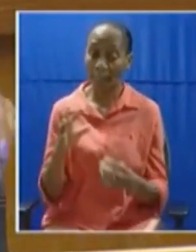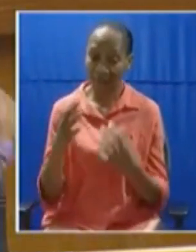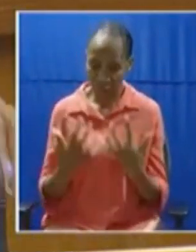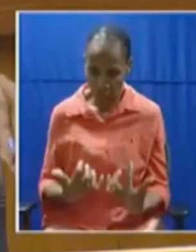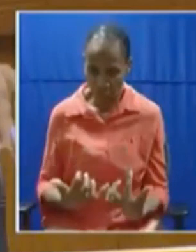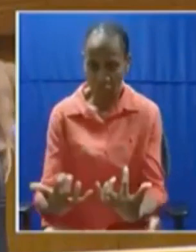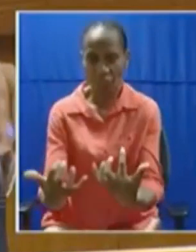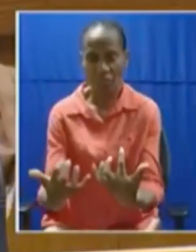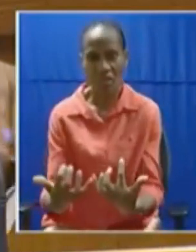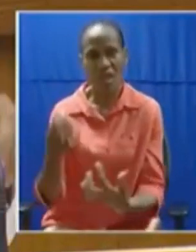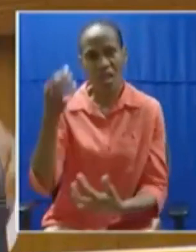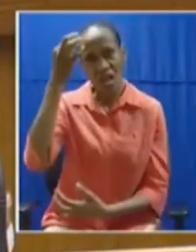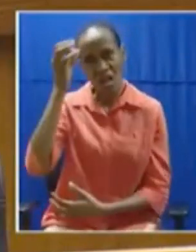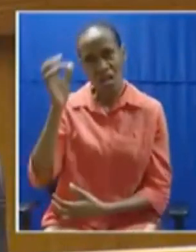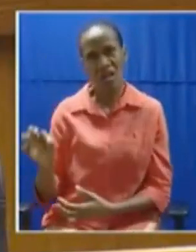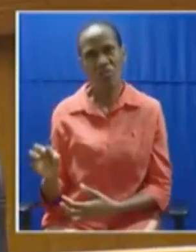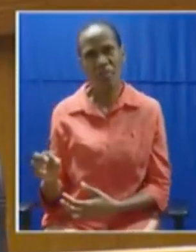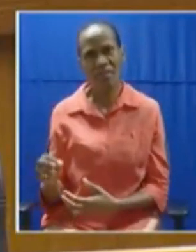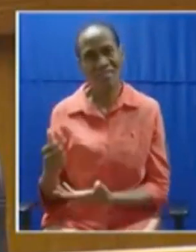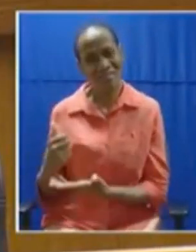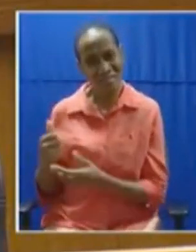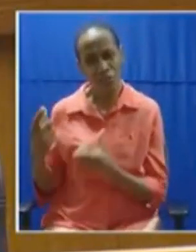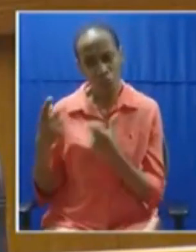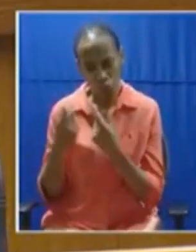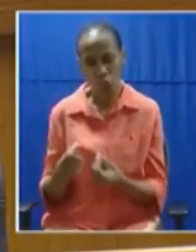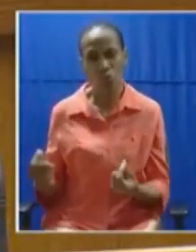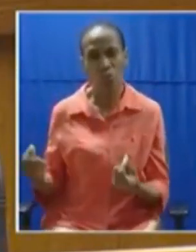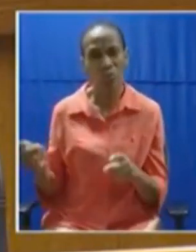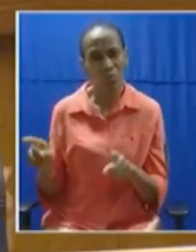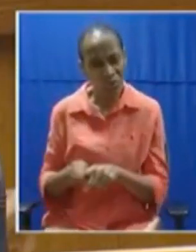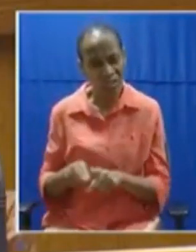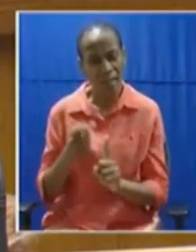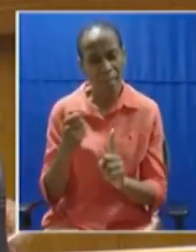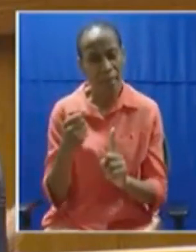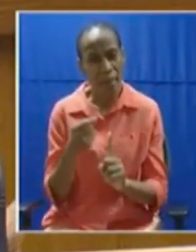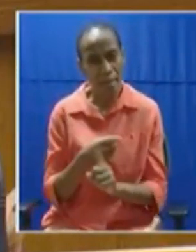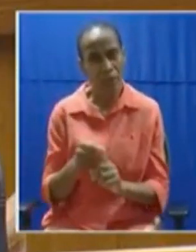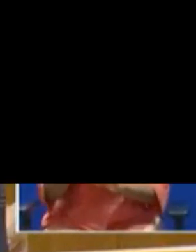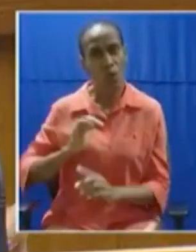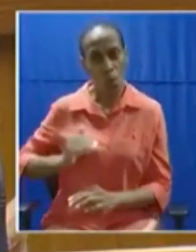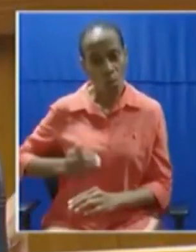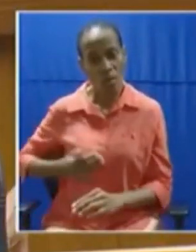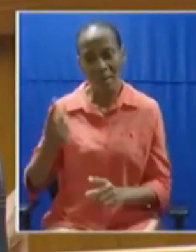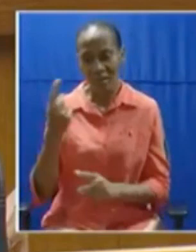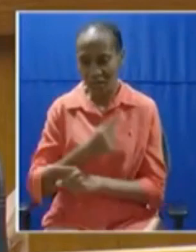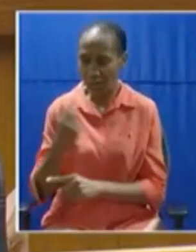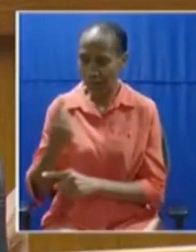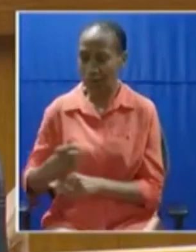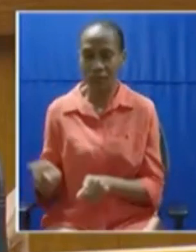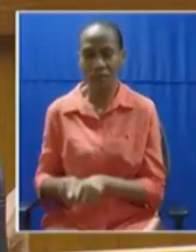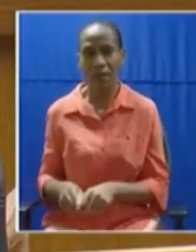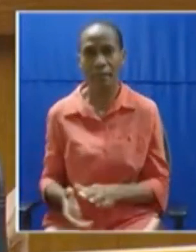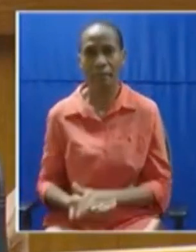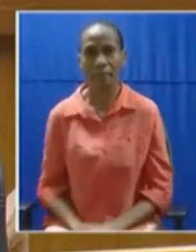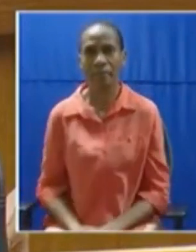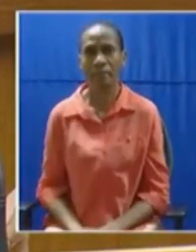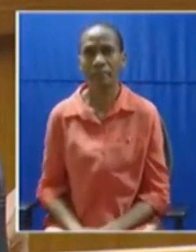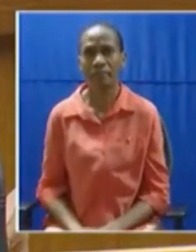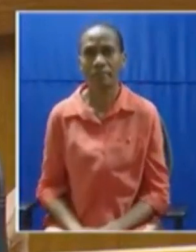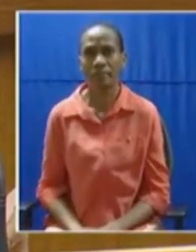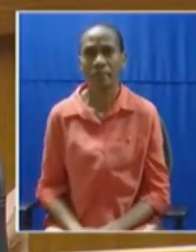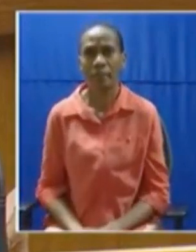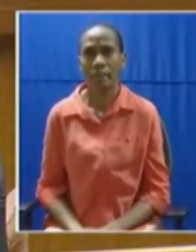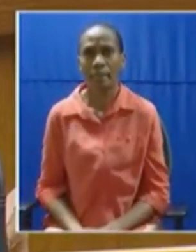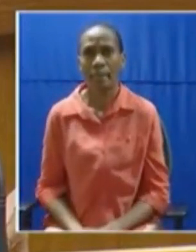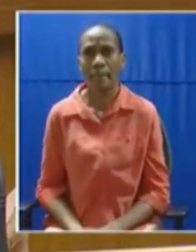government actively contributes to a risk of women that women face daily. In the